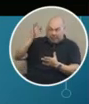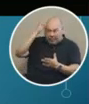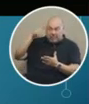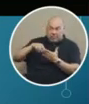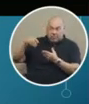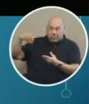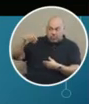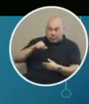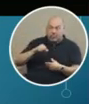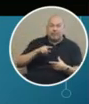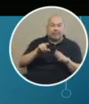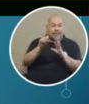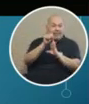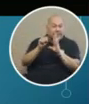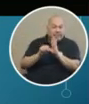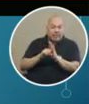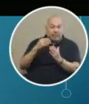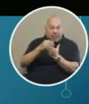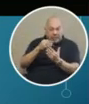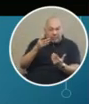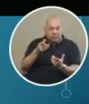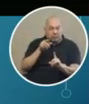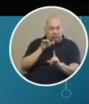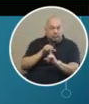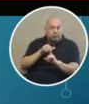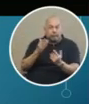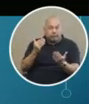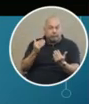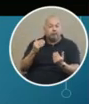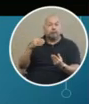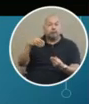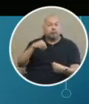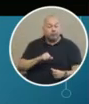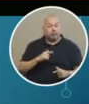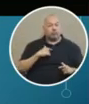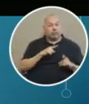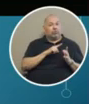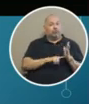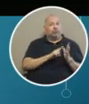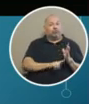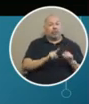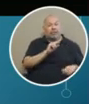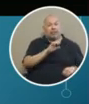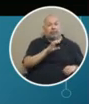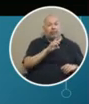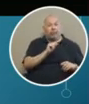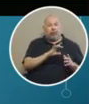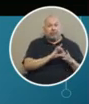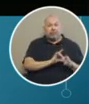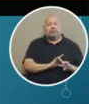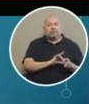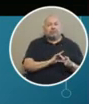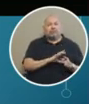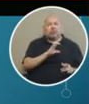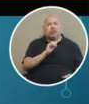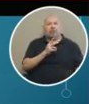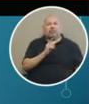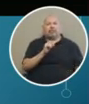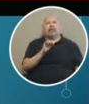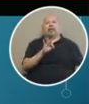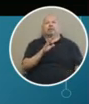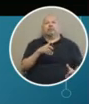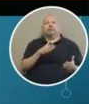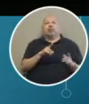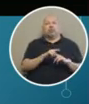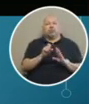funds, depending on what is available. We have tracked our cost associated with COVID-19, and we will be submitting that to the state